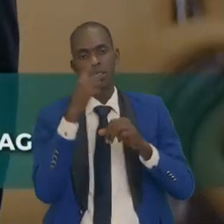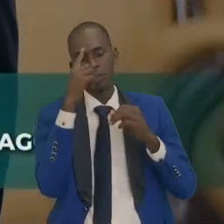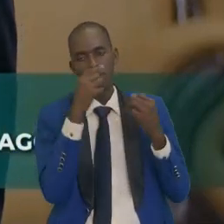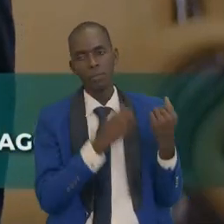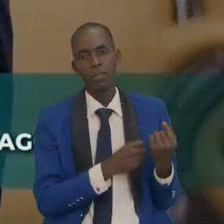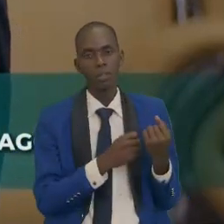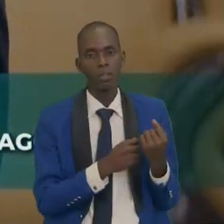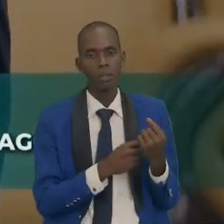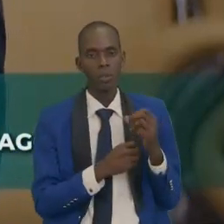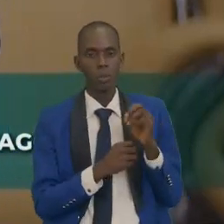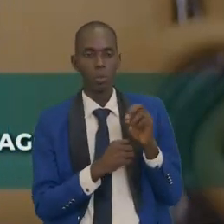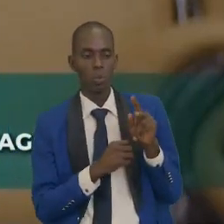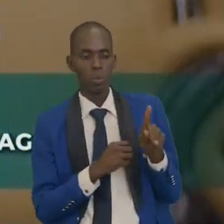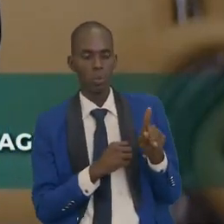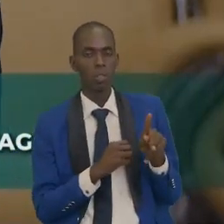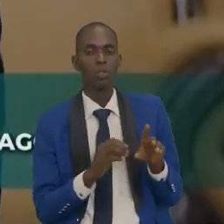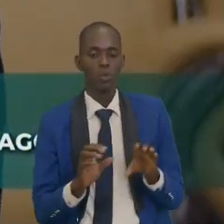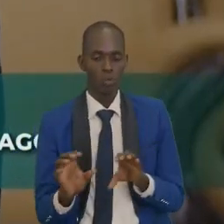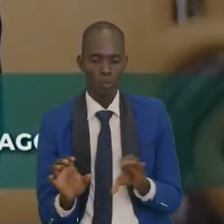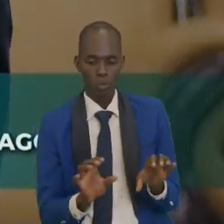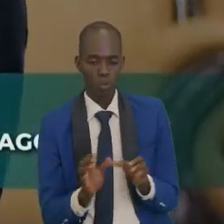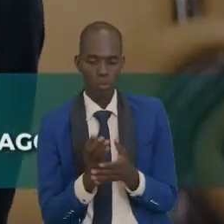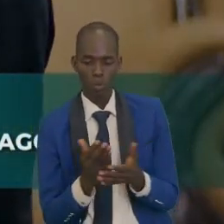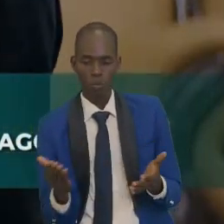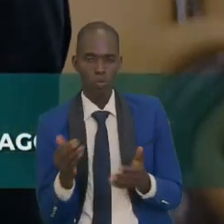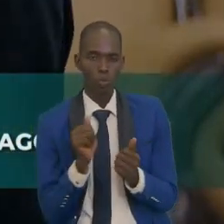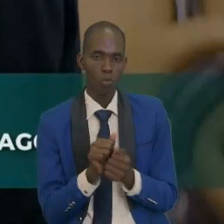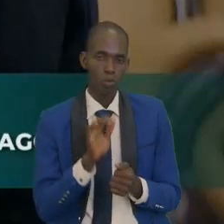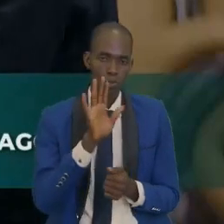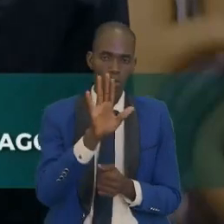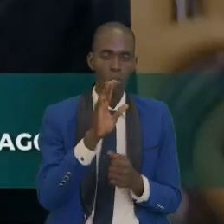do something with that face